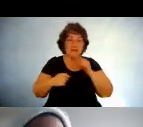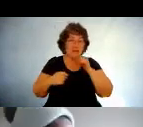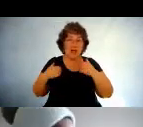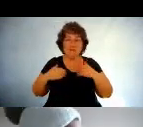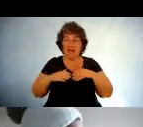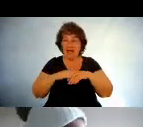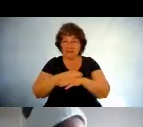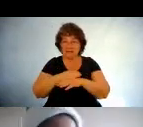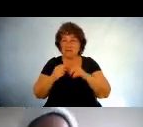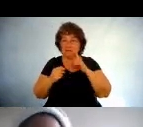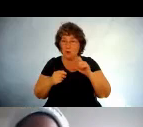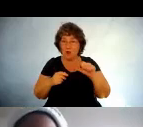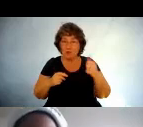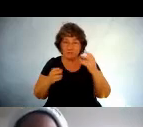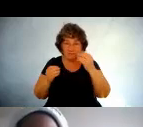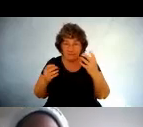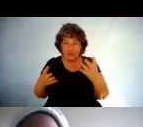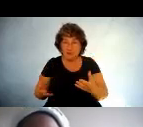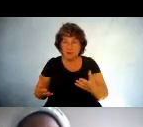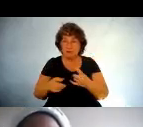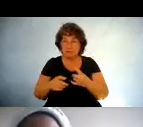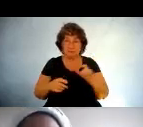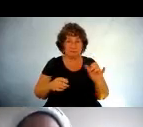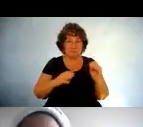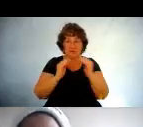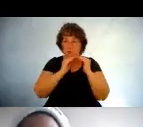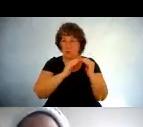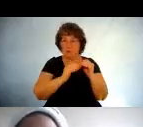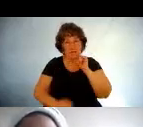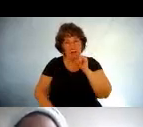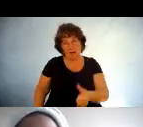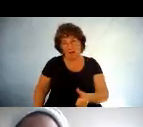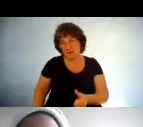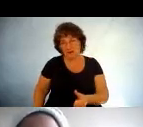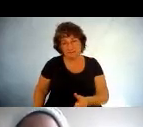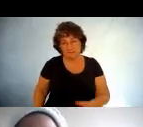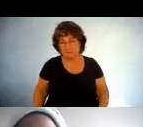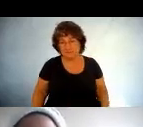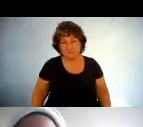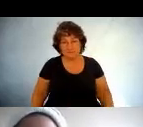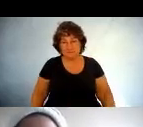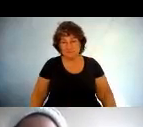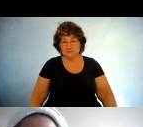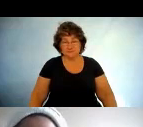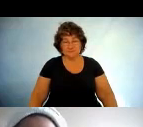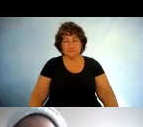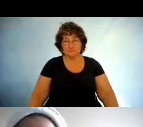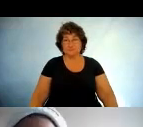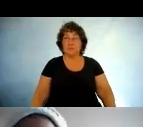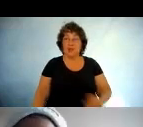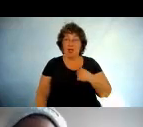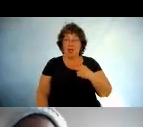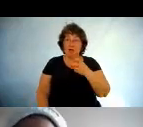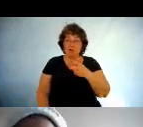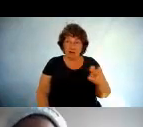of the information that other kids were given. And when I transitioned into an inclusive classroom, and